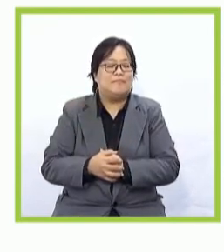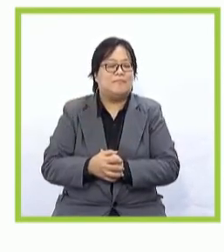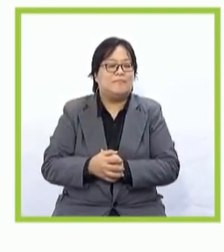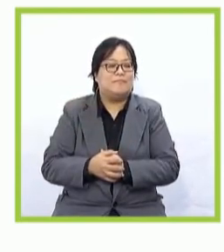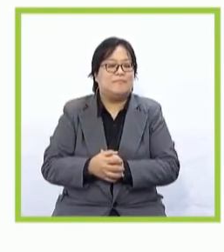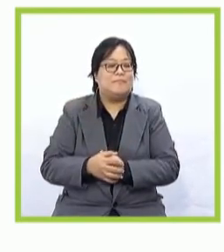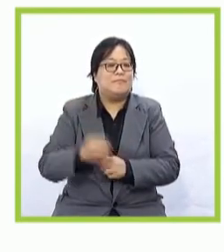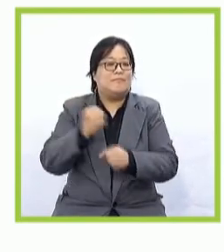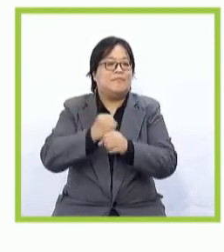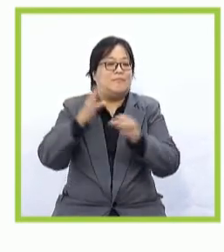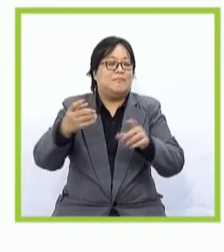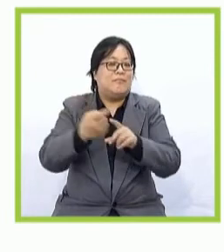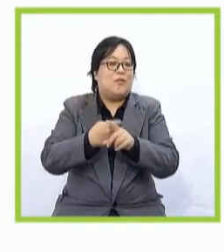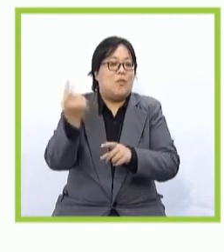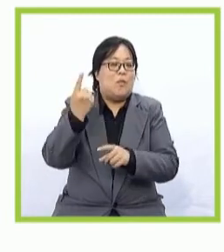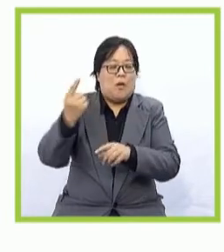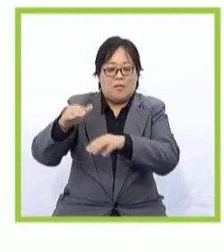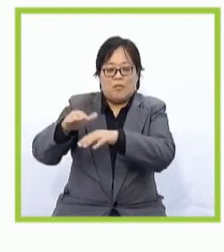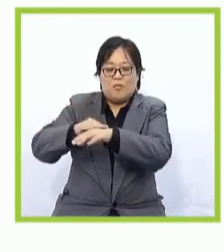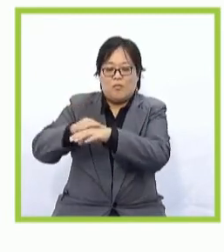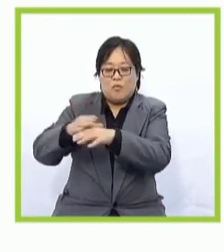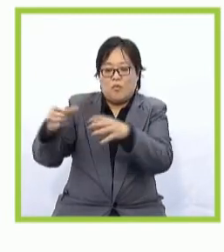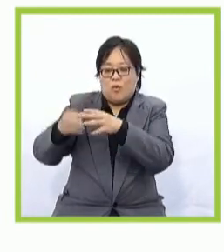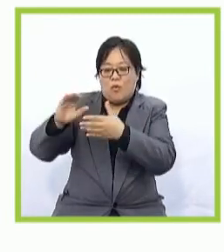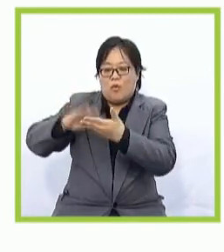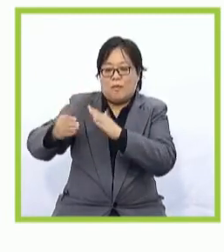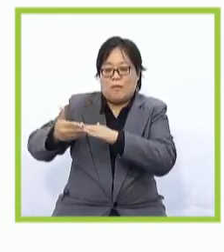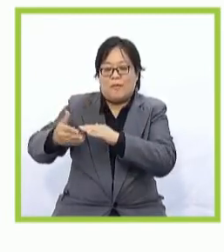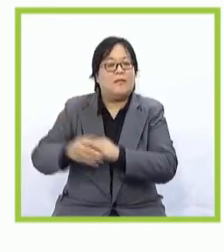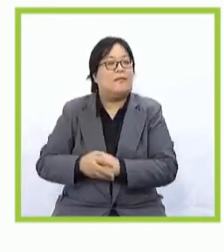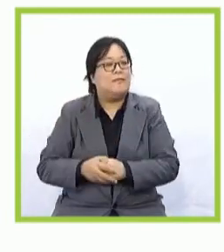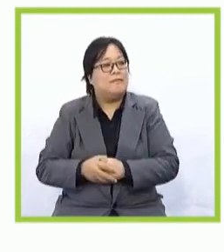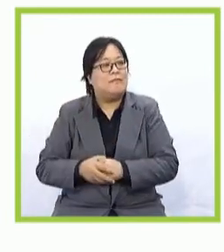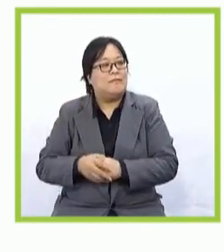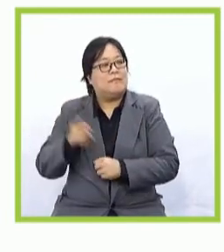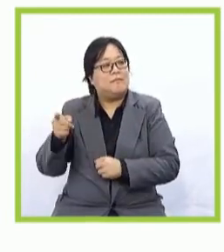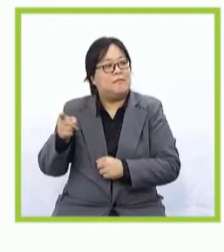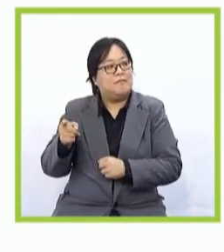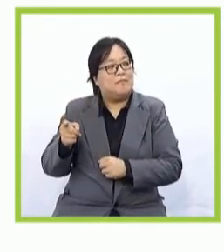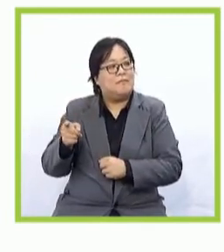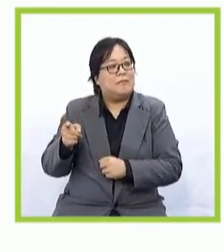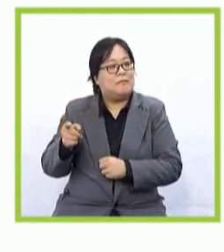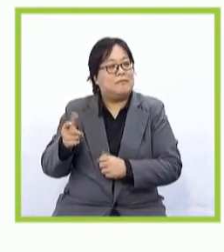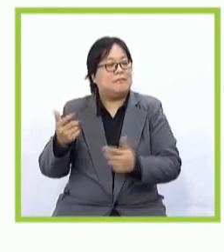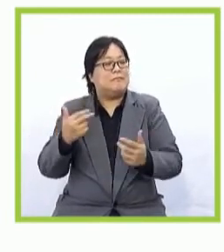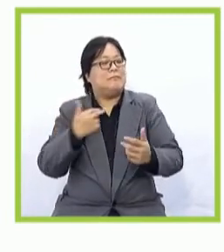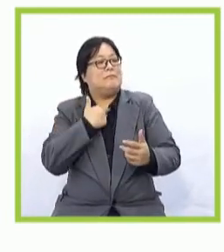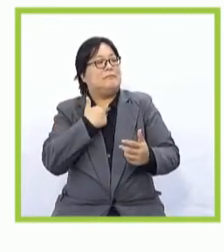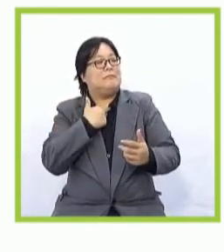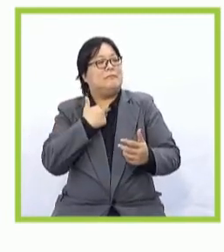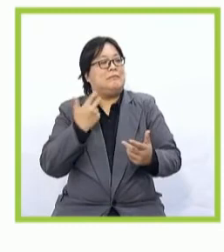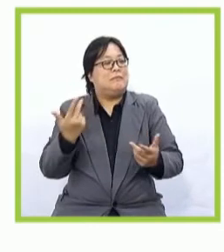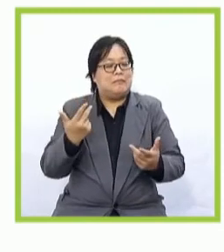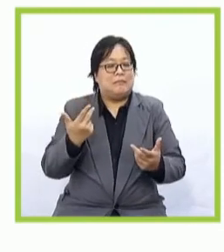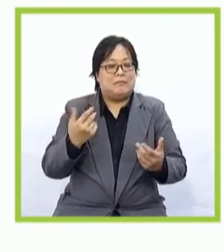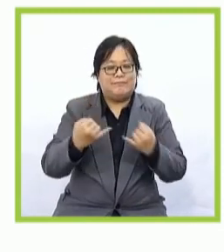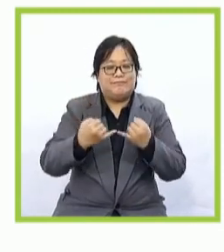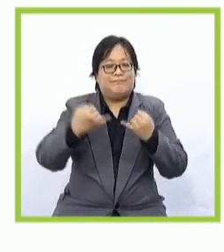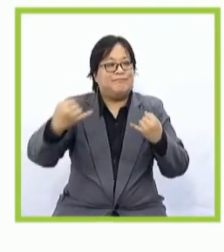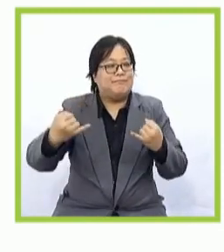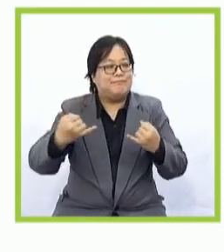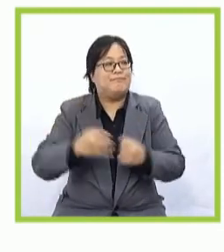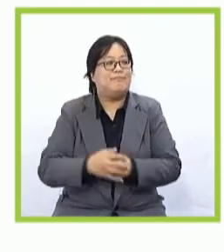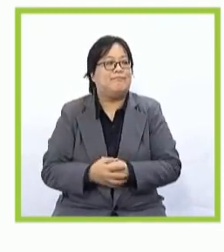workers from one ethnic or racial community that their biggest threat or enemy